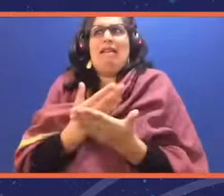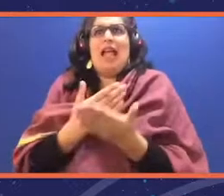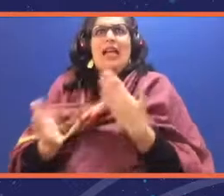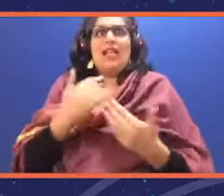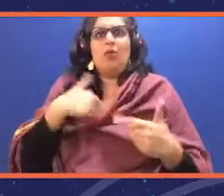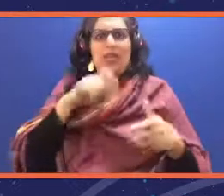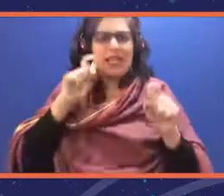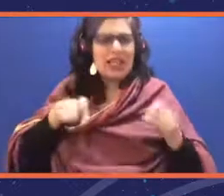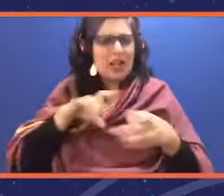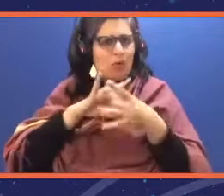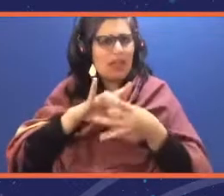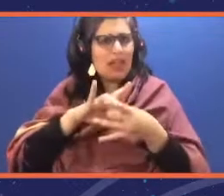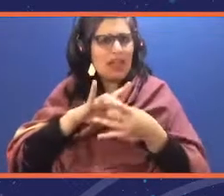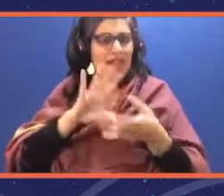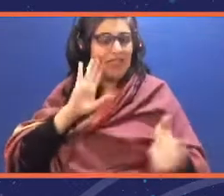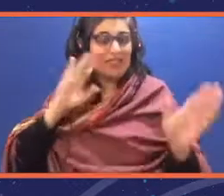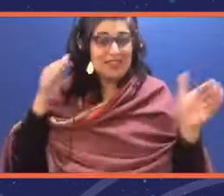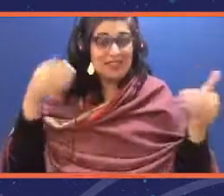of the transition that we want.